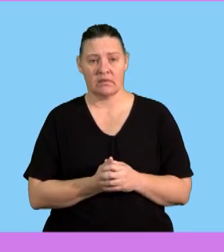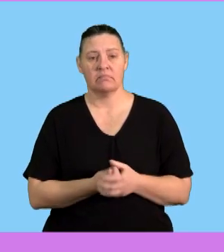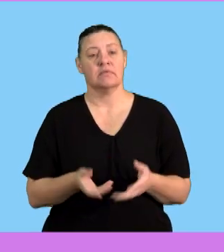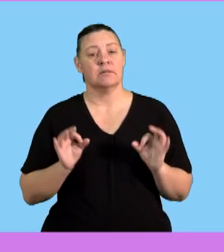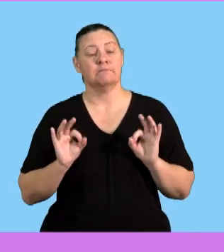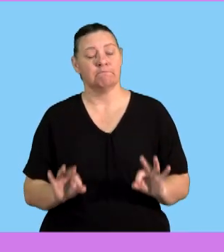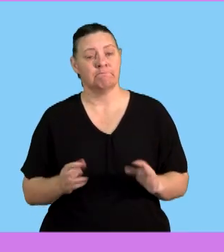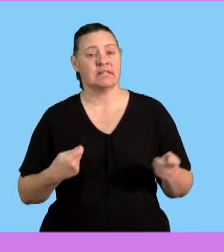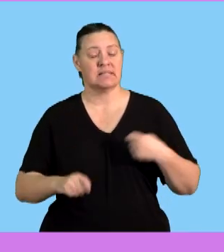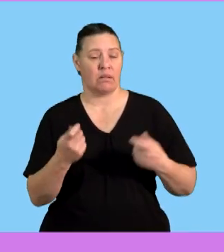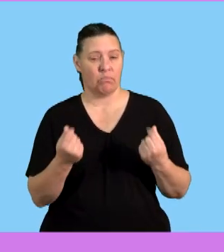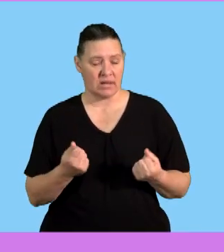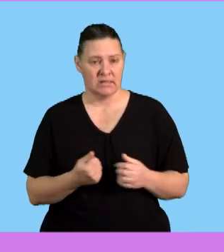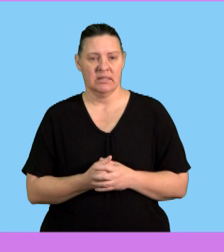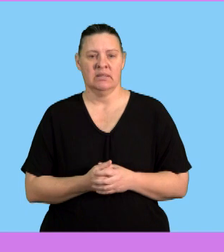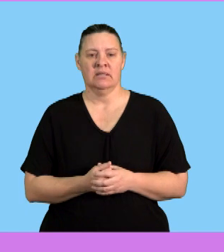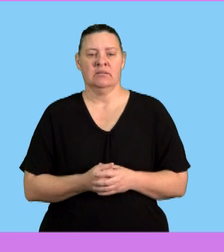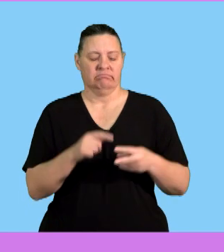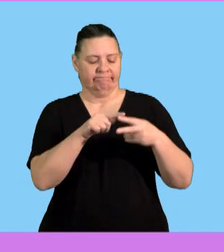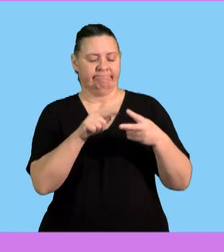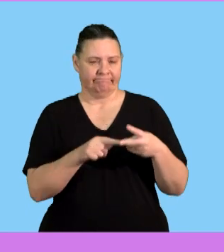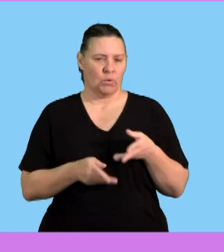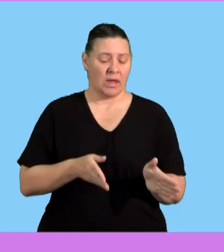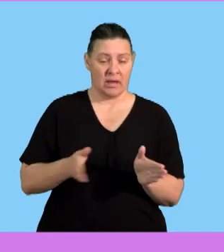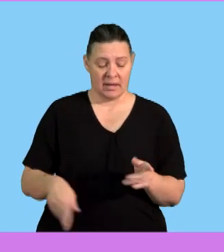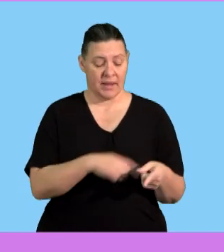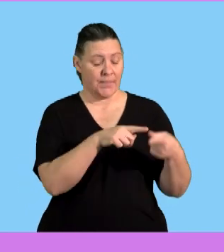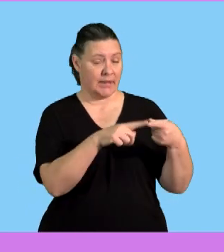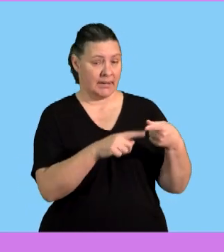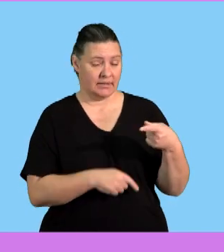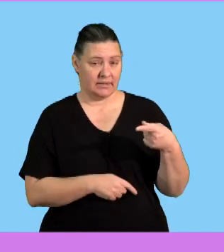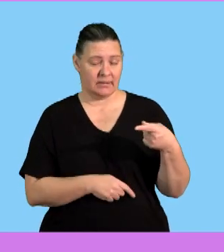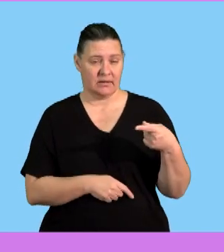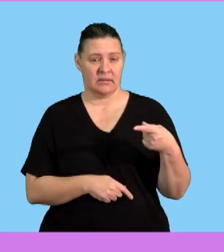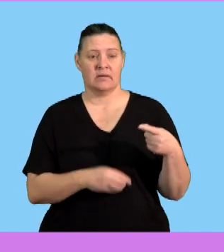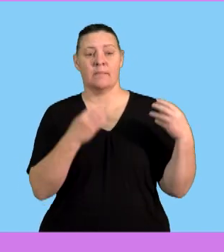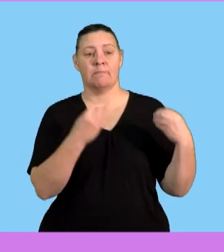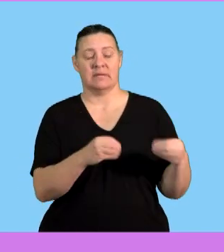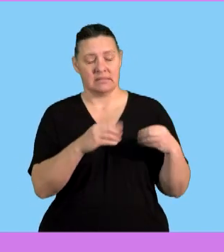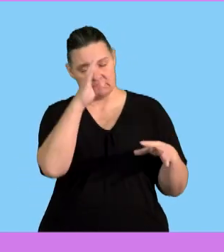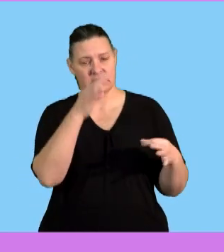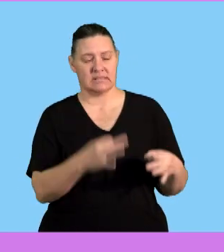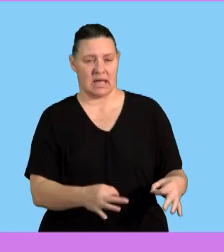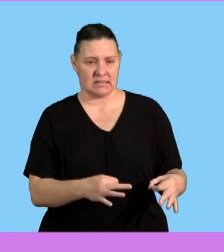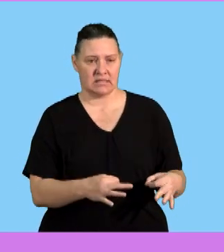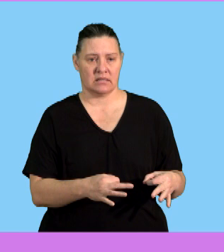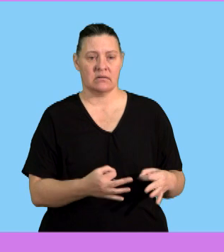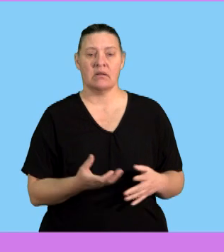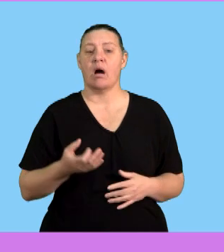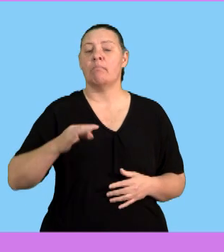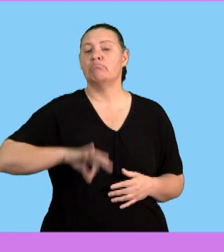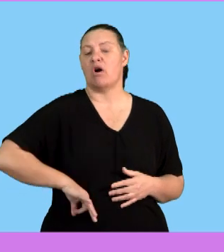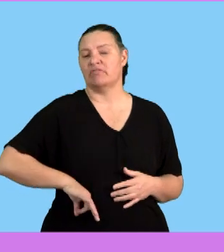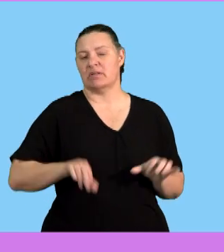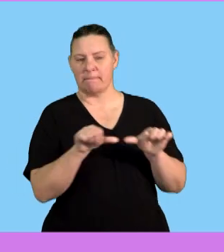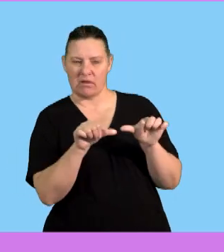a suitable selling price, 2 calculations can be made. Number 1, the business can decide what their profit